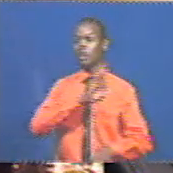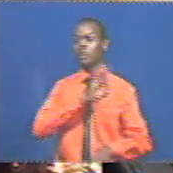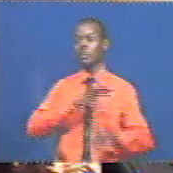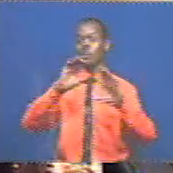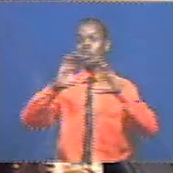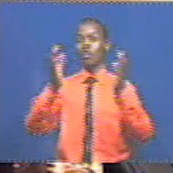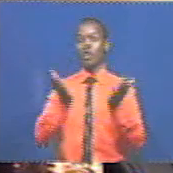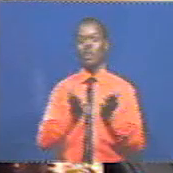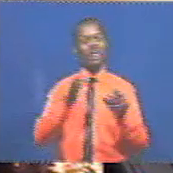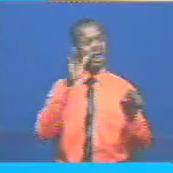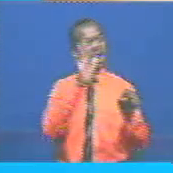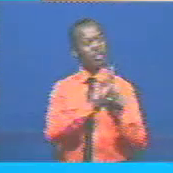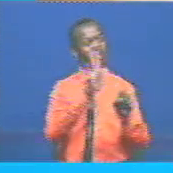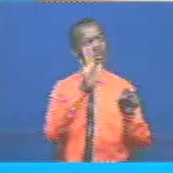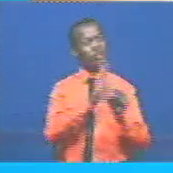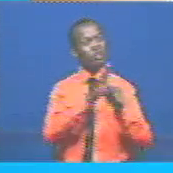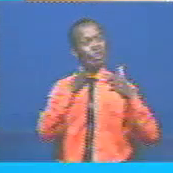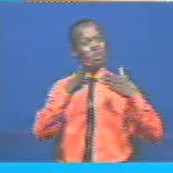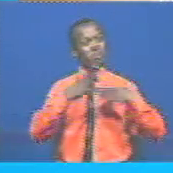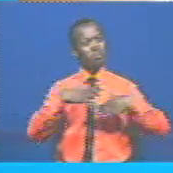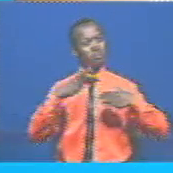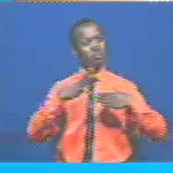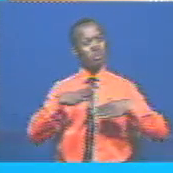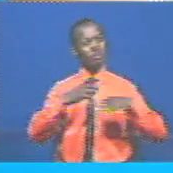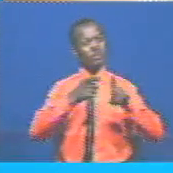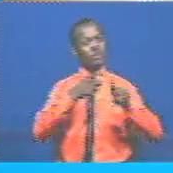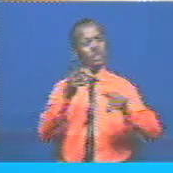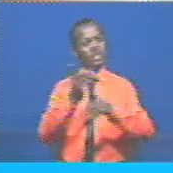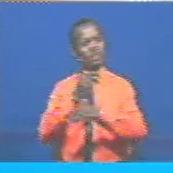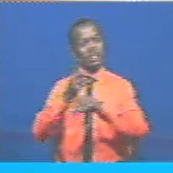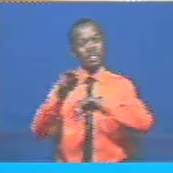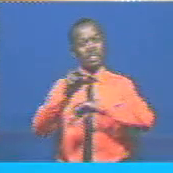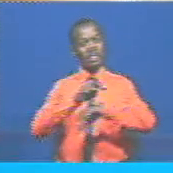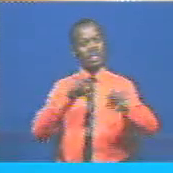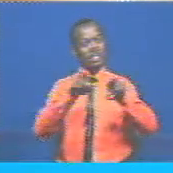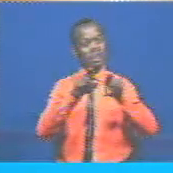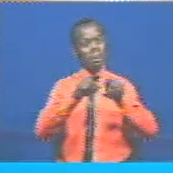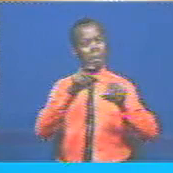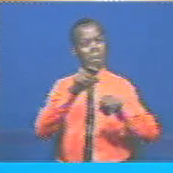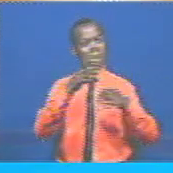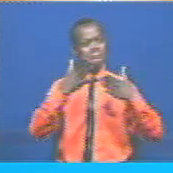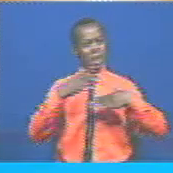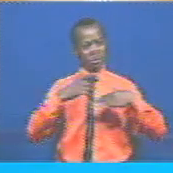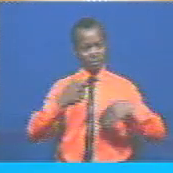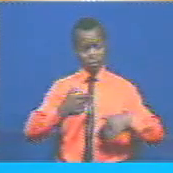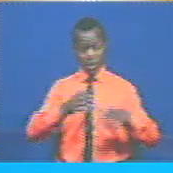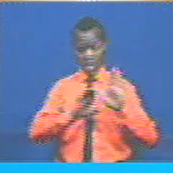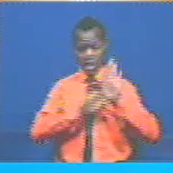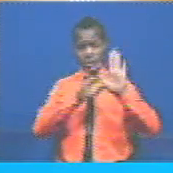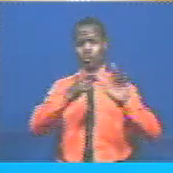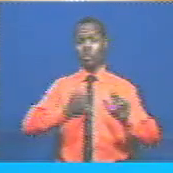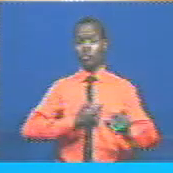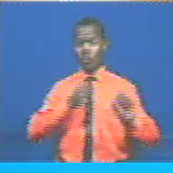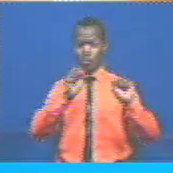so many delegates from so many nations is it open to us or individuals perhaps like me and have you